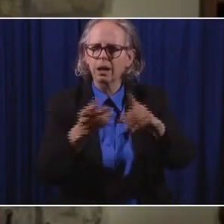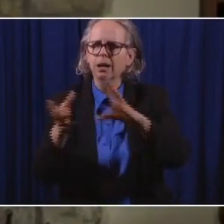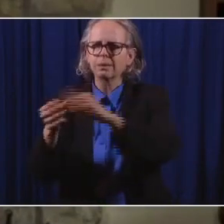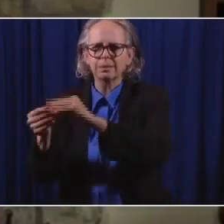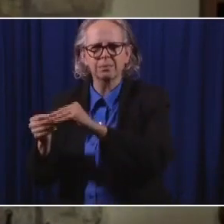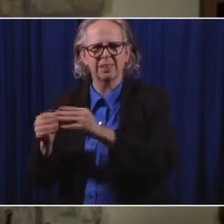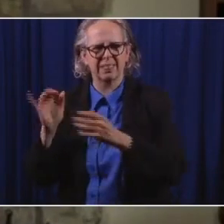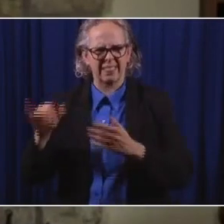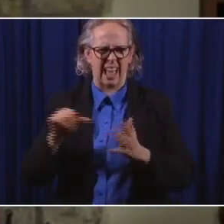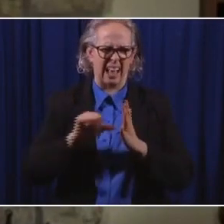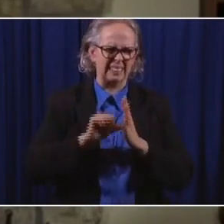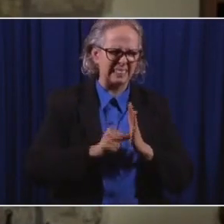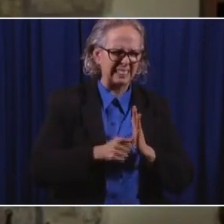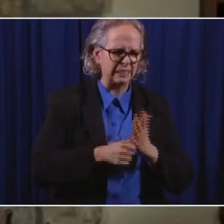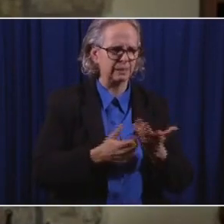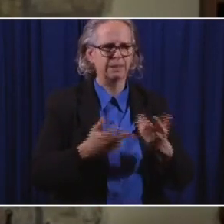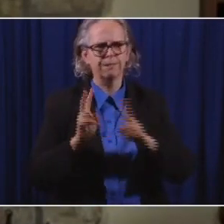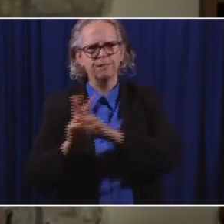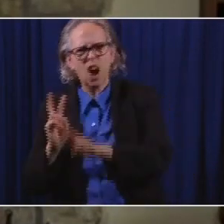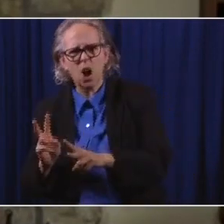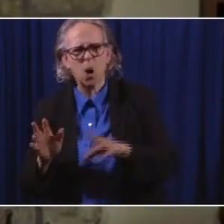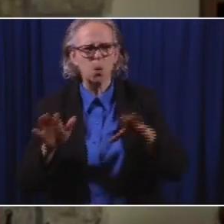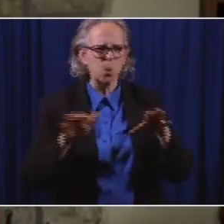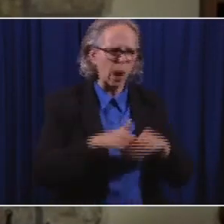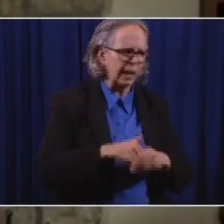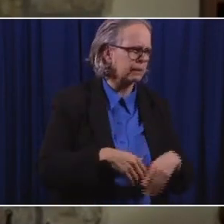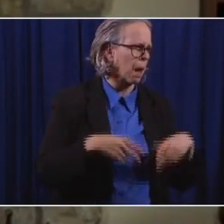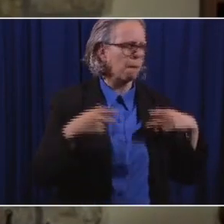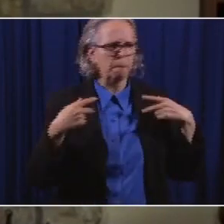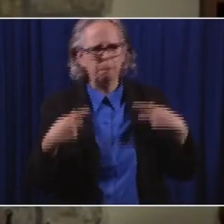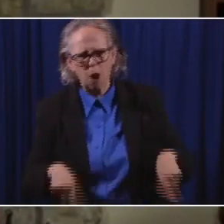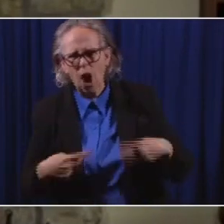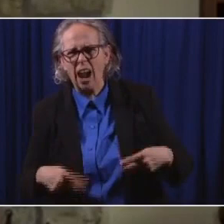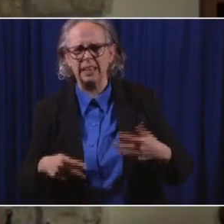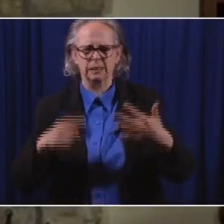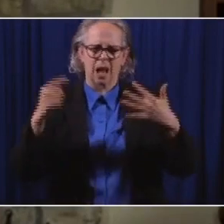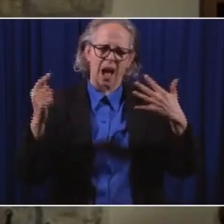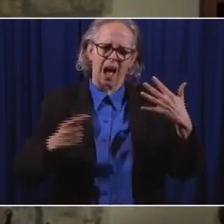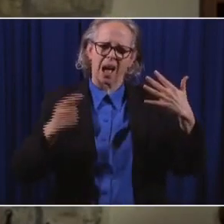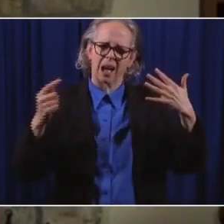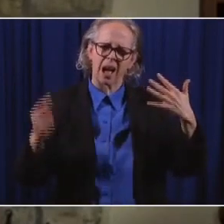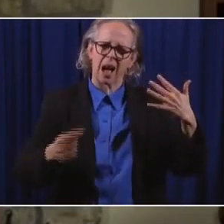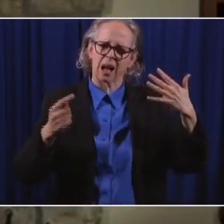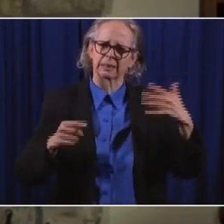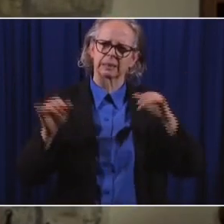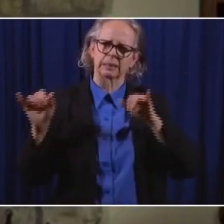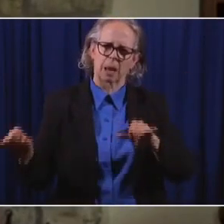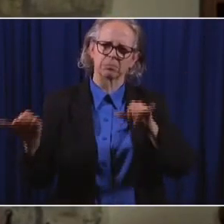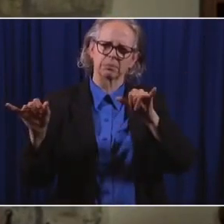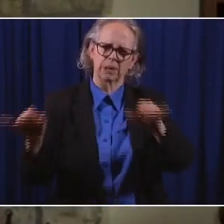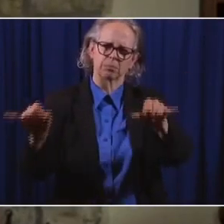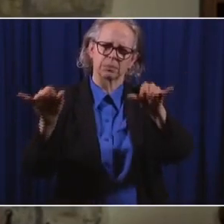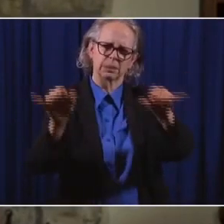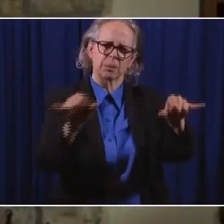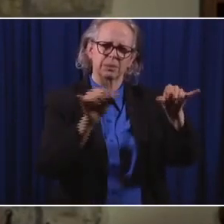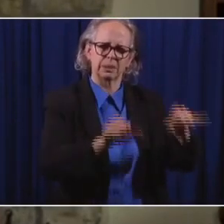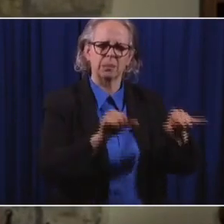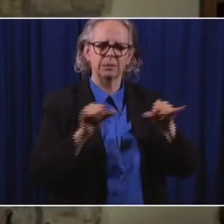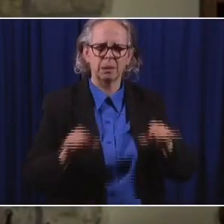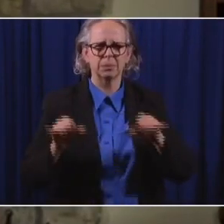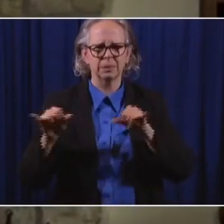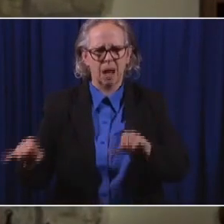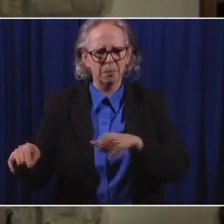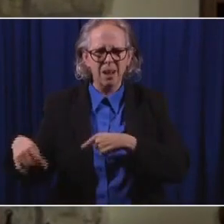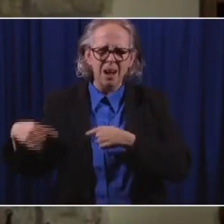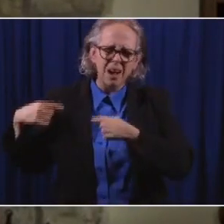big get-togethers, that's what we're seeing. So all I'm trying to do for the people of Ohio is report